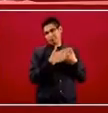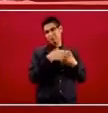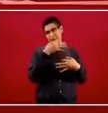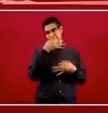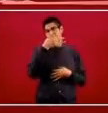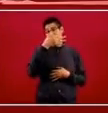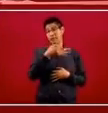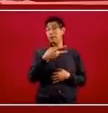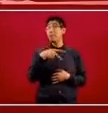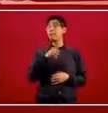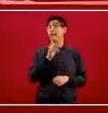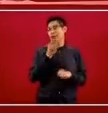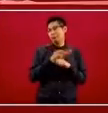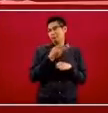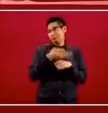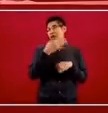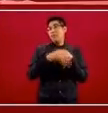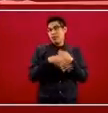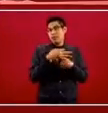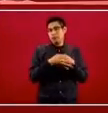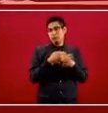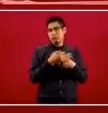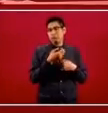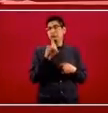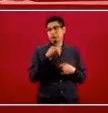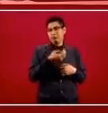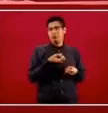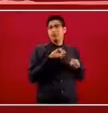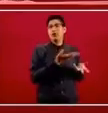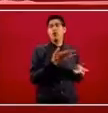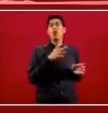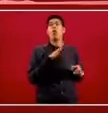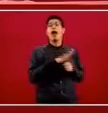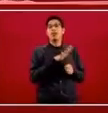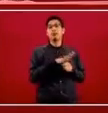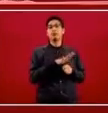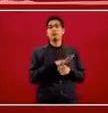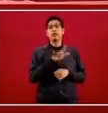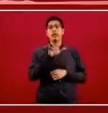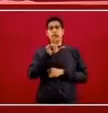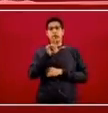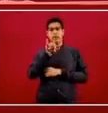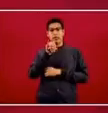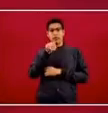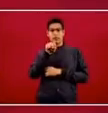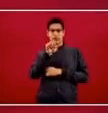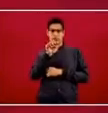technical document that would be something like the general guidelines of